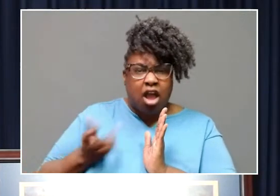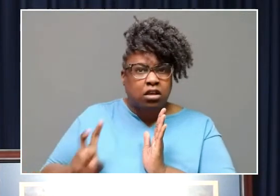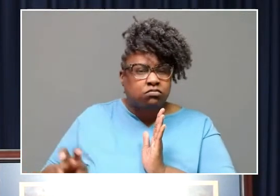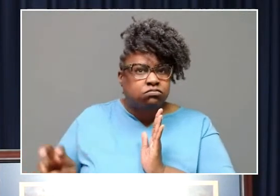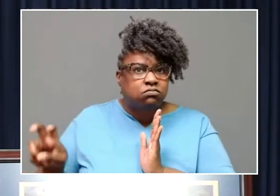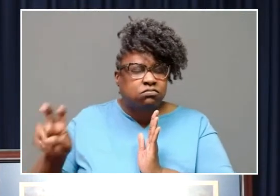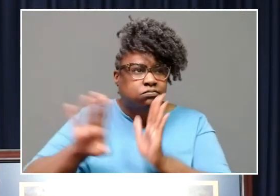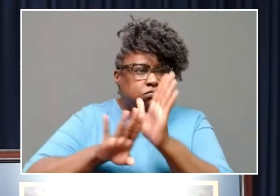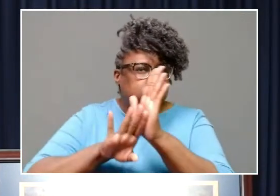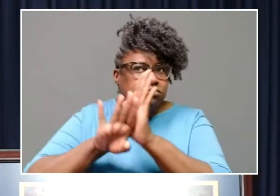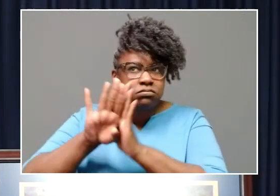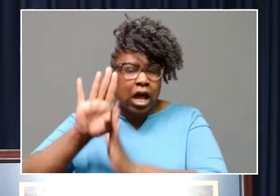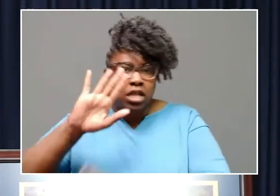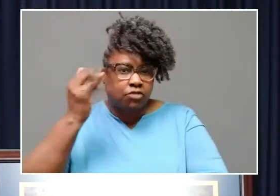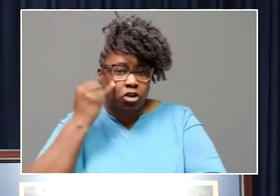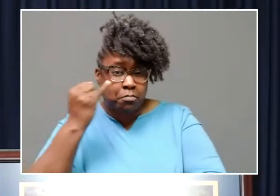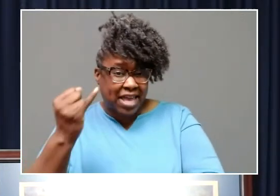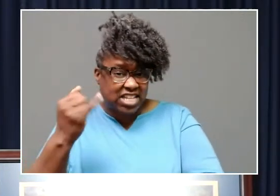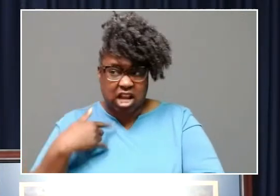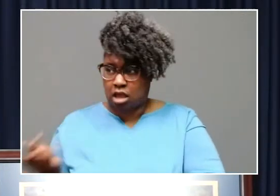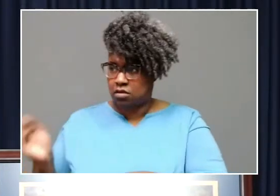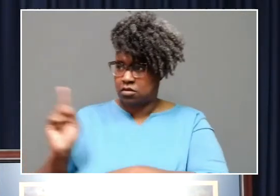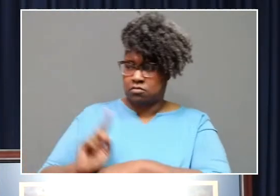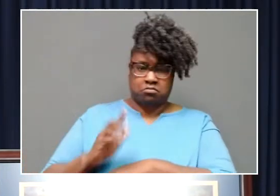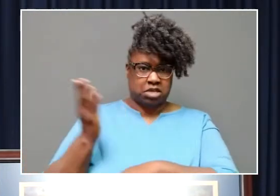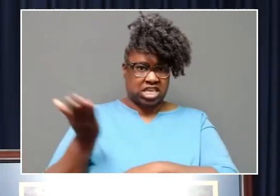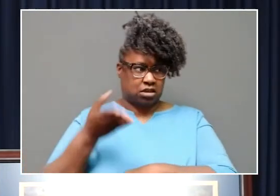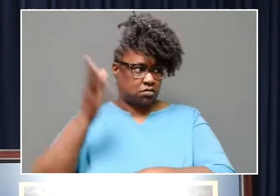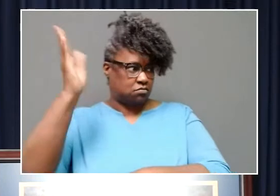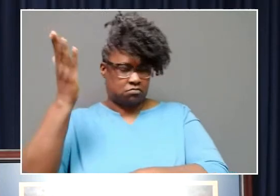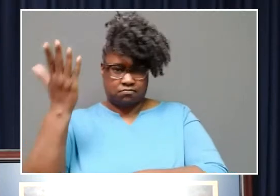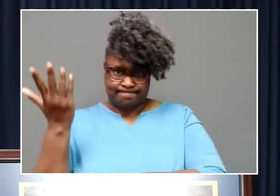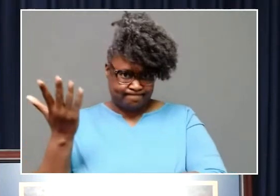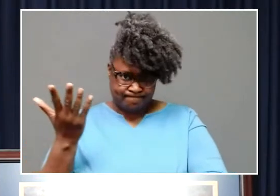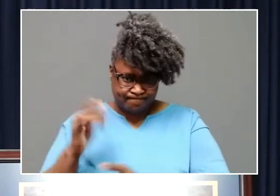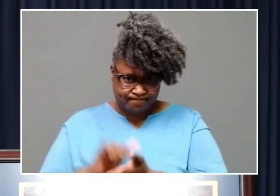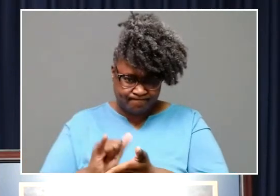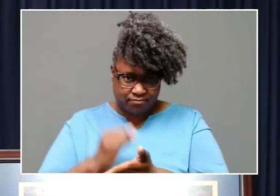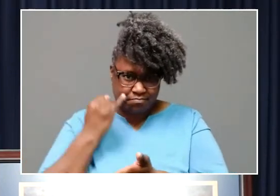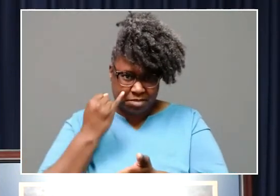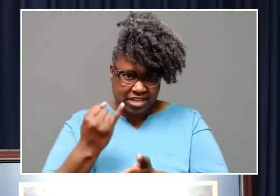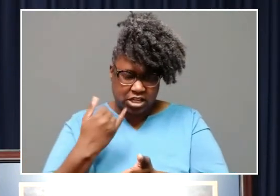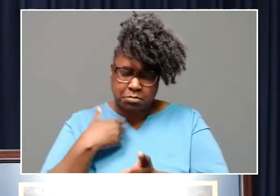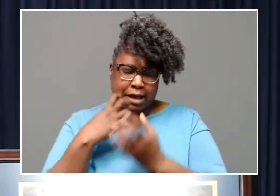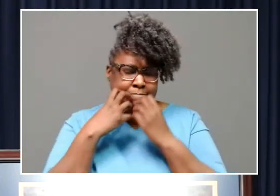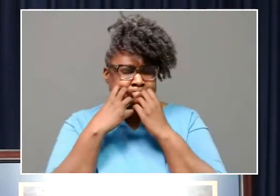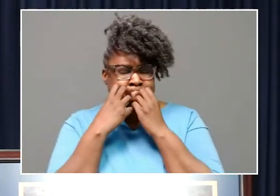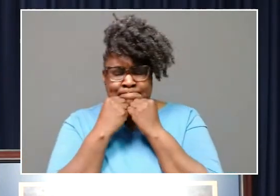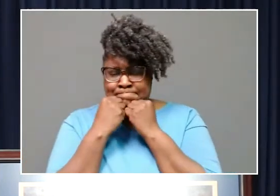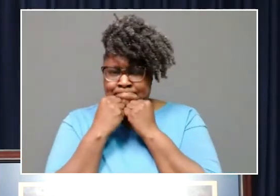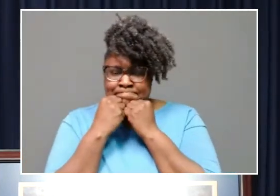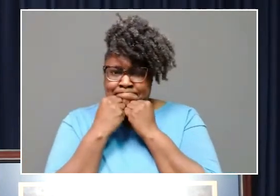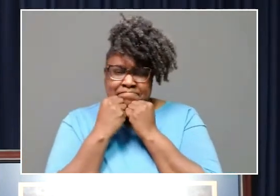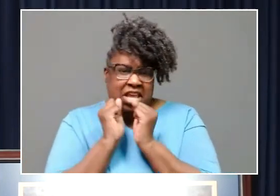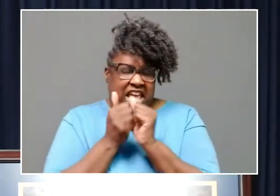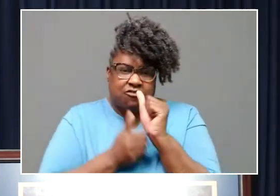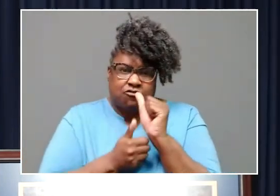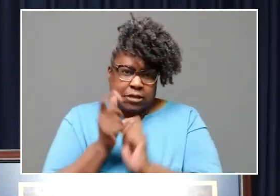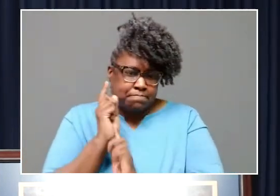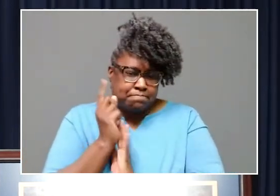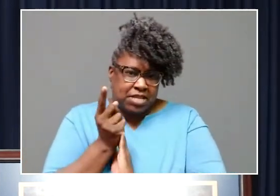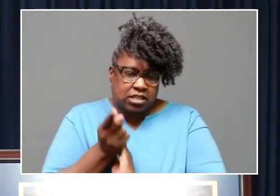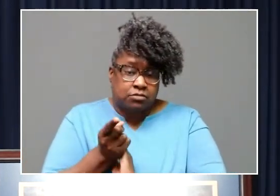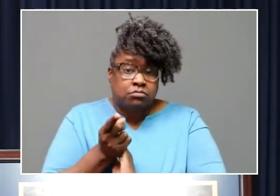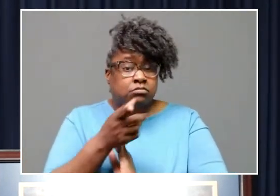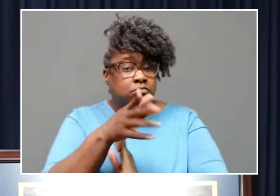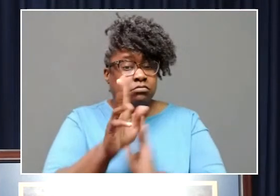never imagined me being up here. So I love every minute of it, and thank you so much. And I hope the people of Kentucky really